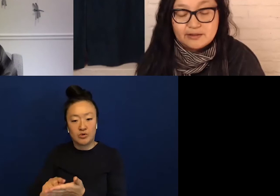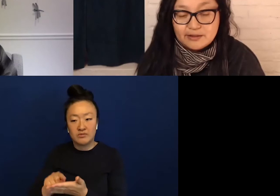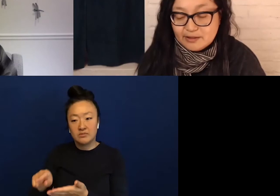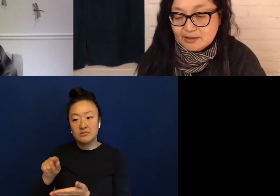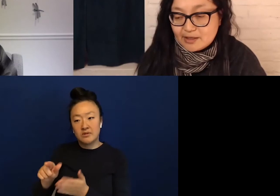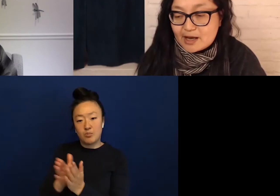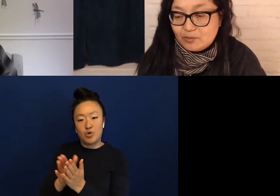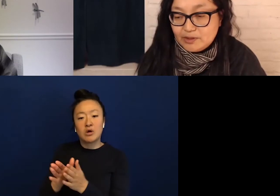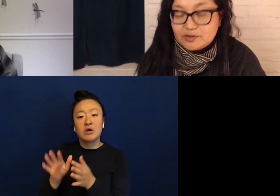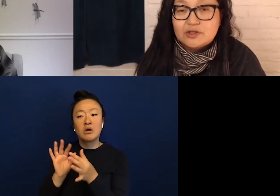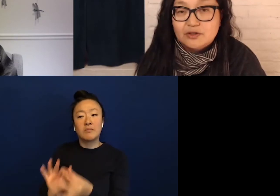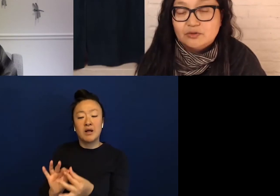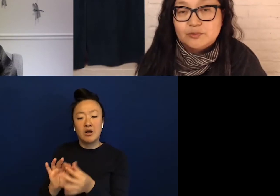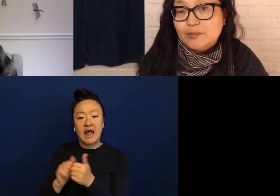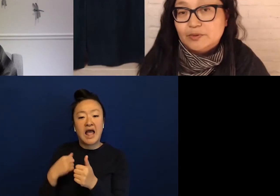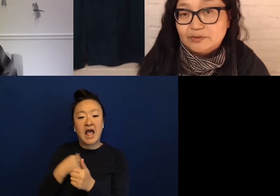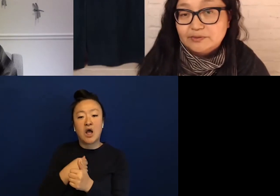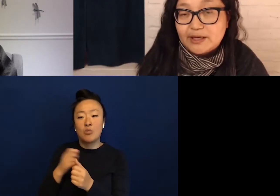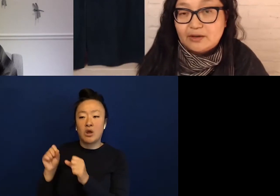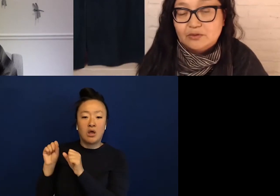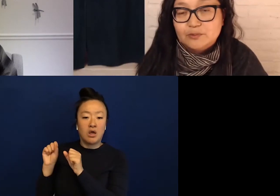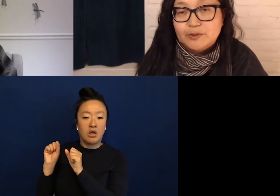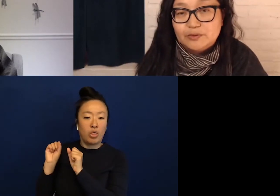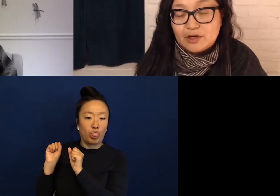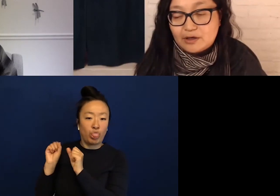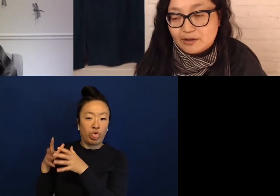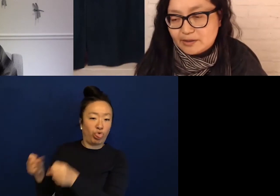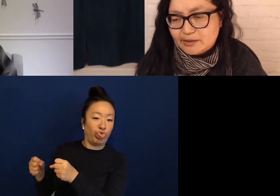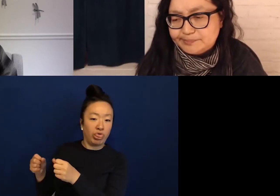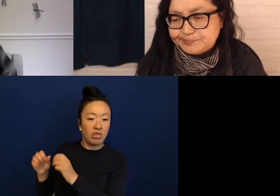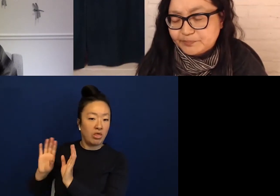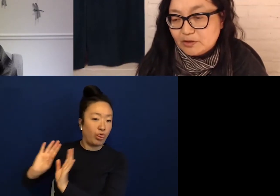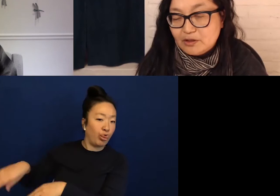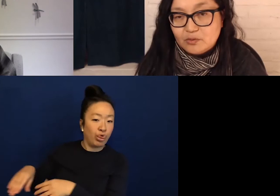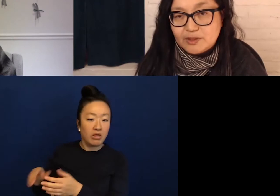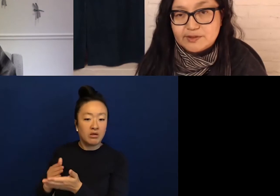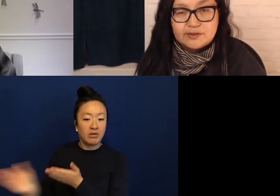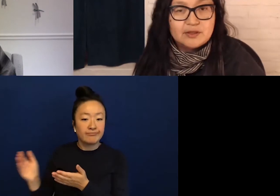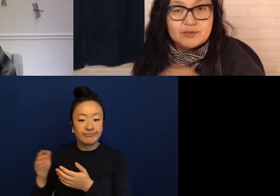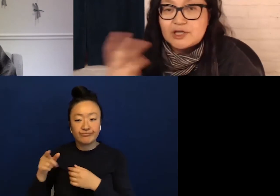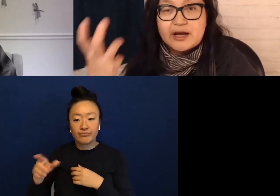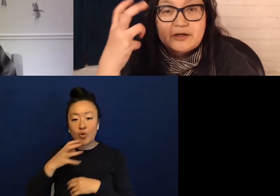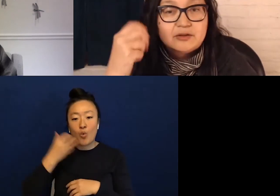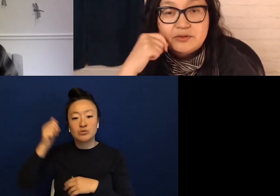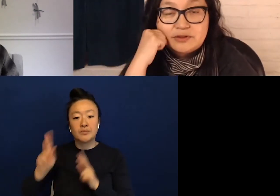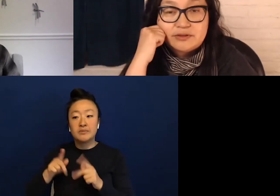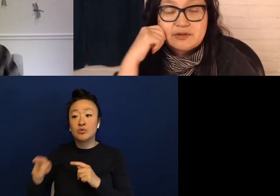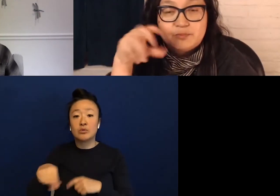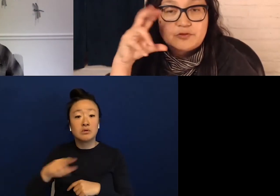like how we discard older people, how old people are, once they